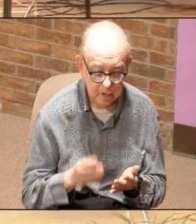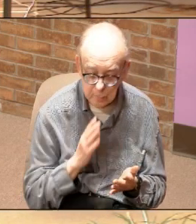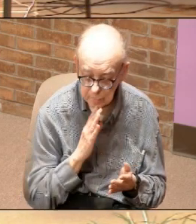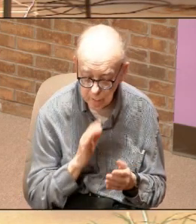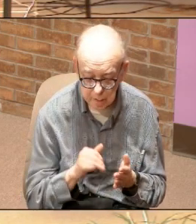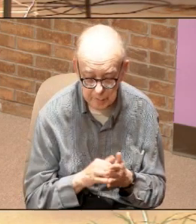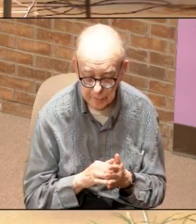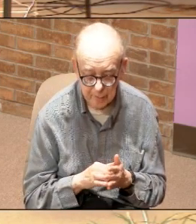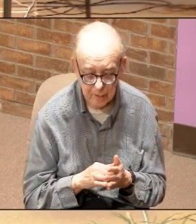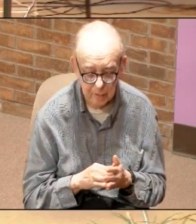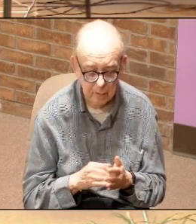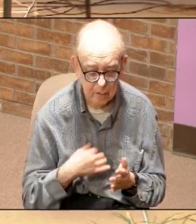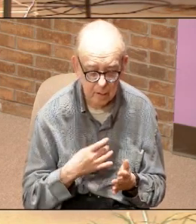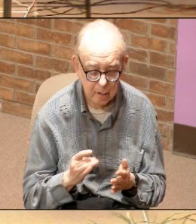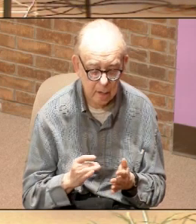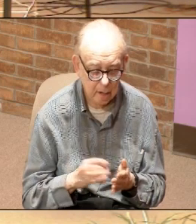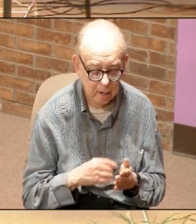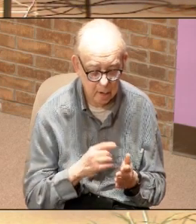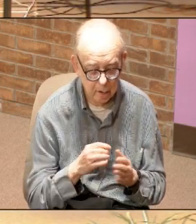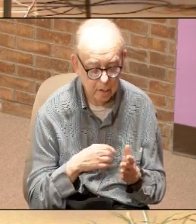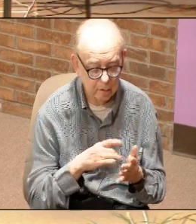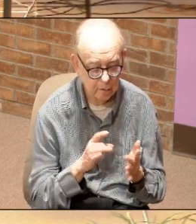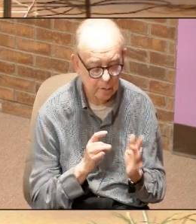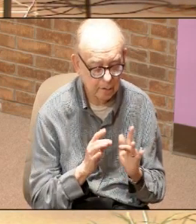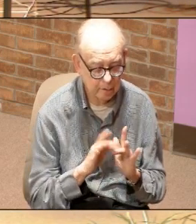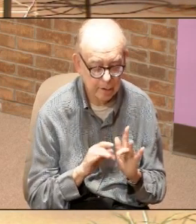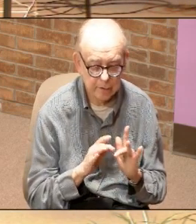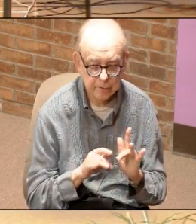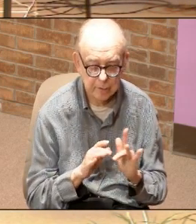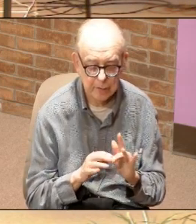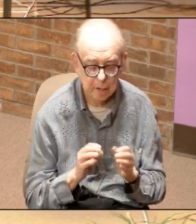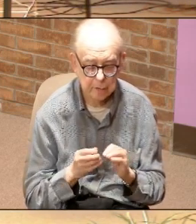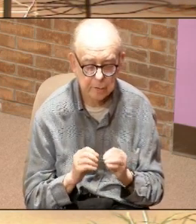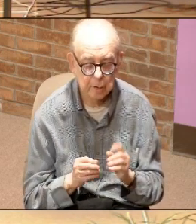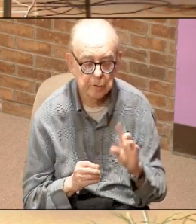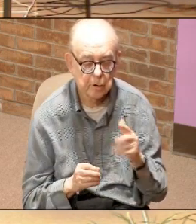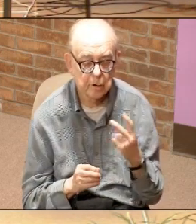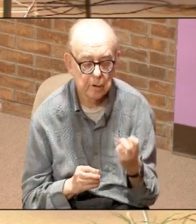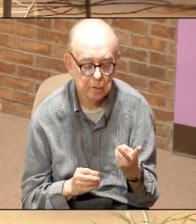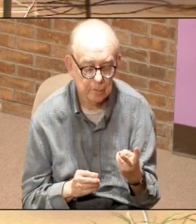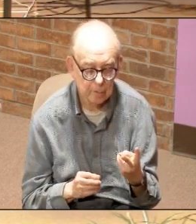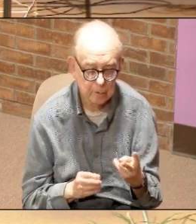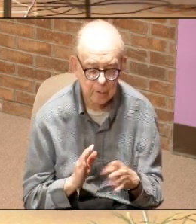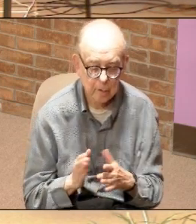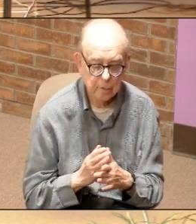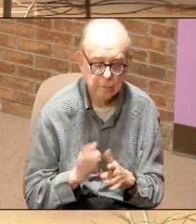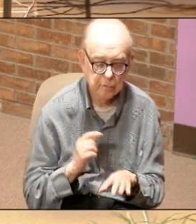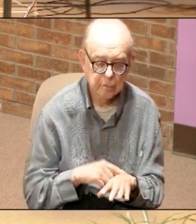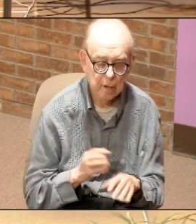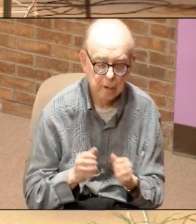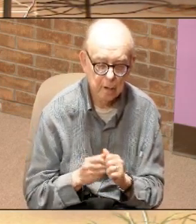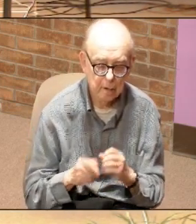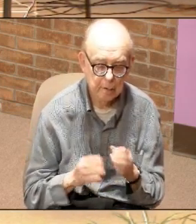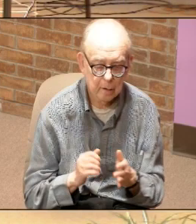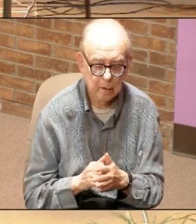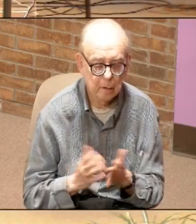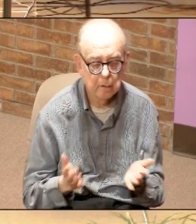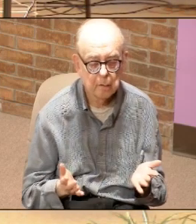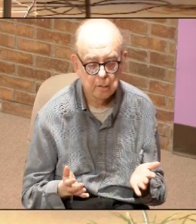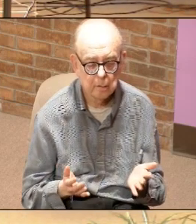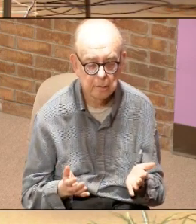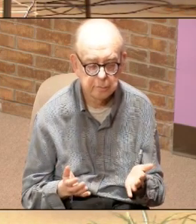about. I'd like to skip down to number 12 on your list, and I'd like to share some time with you about that